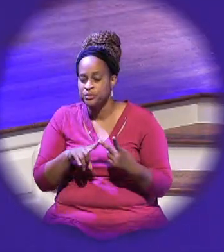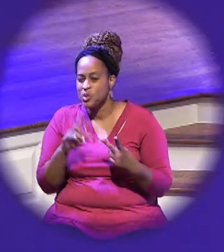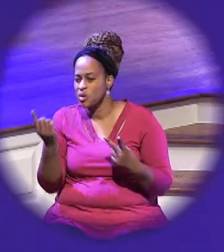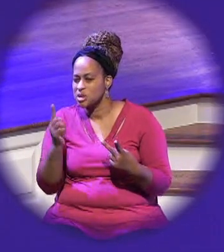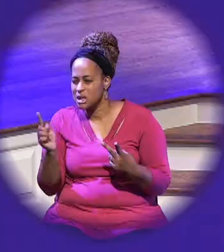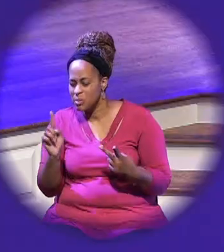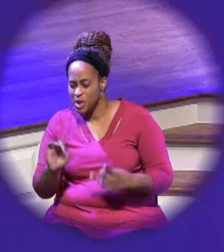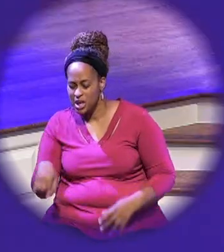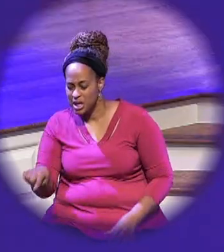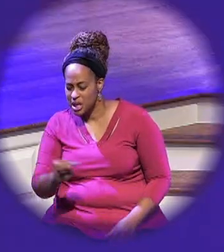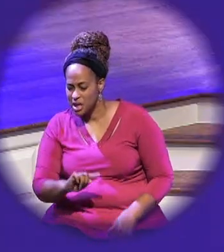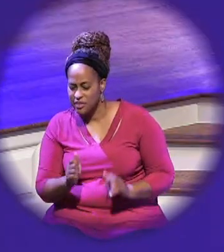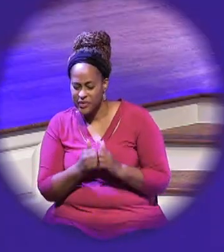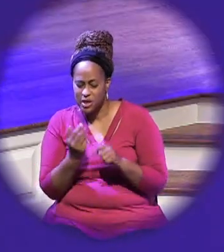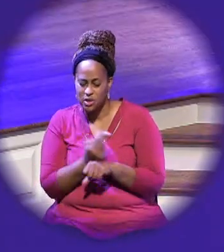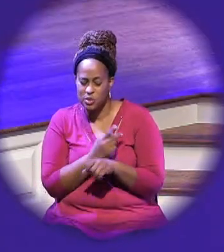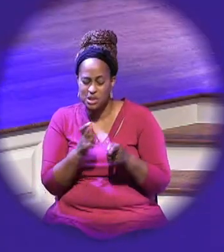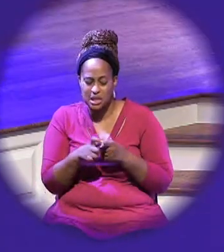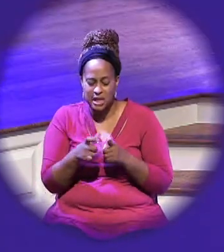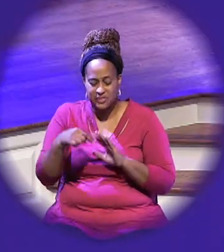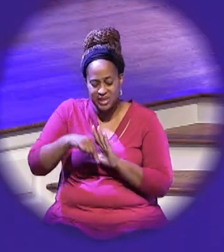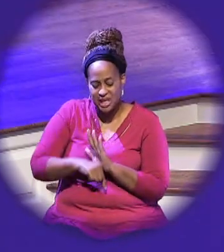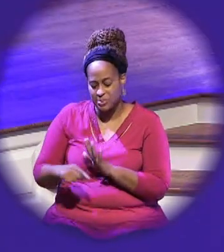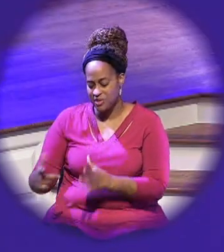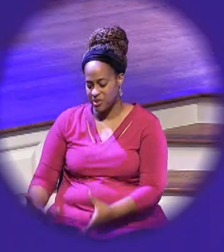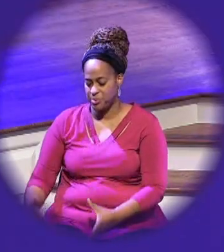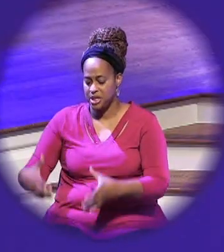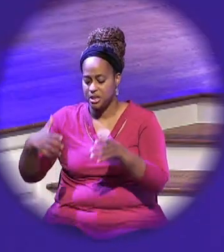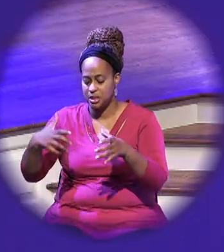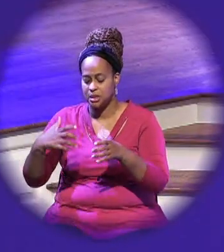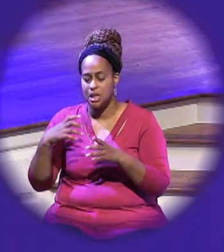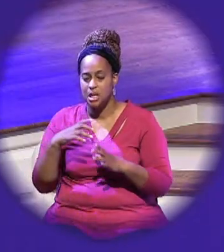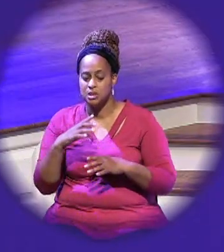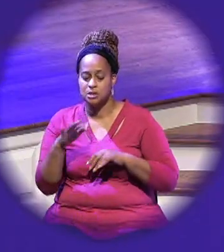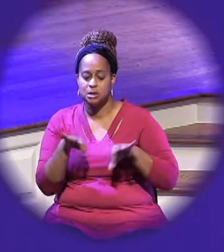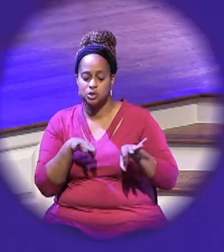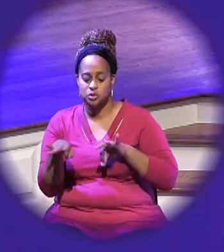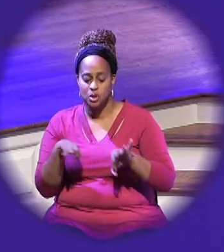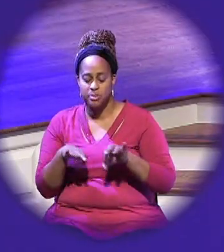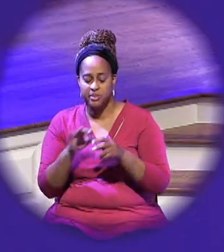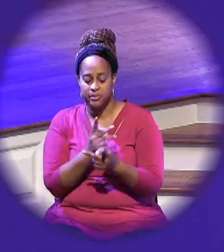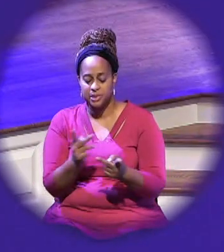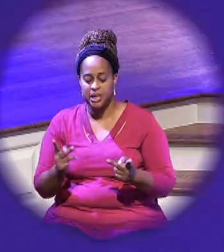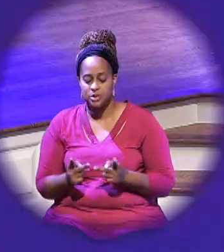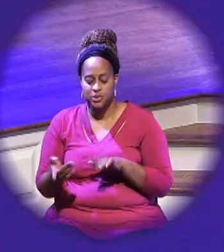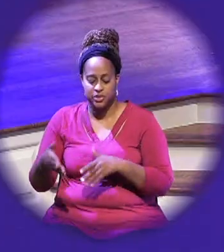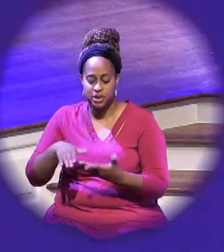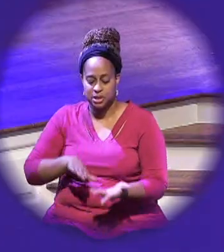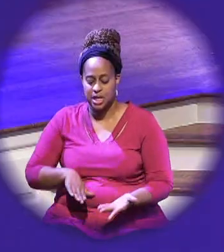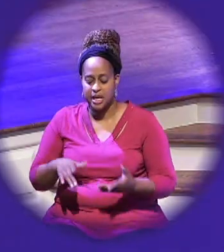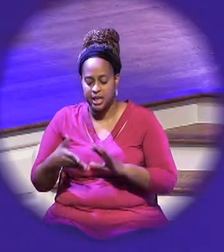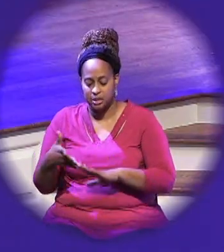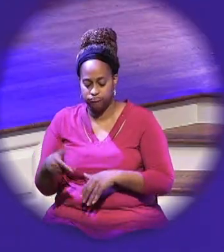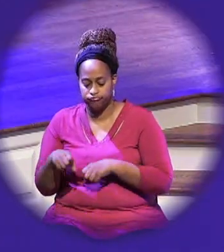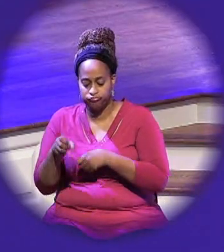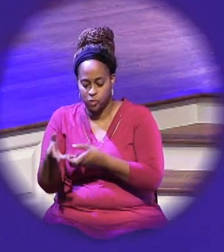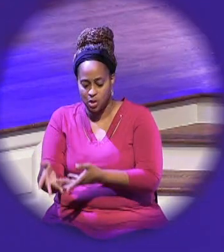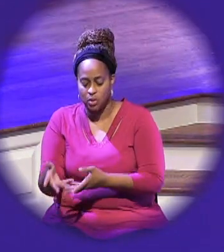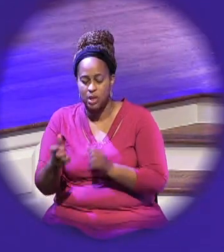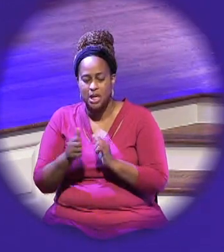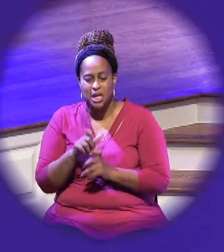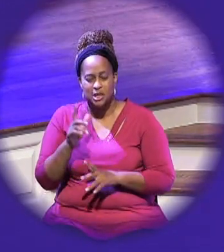somewhere. They used that language of the depth or the pit to speak of the place where the dead go. And Jonah says he